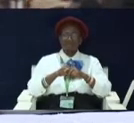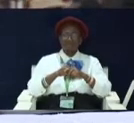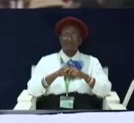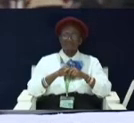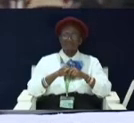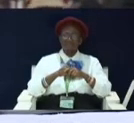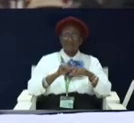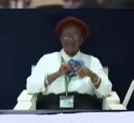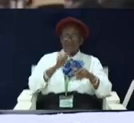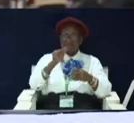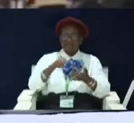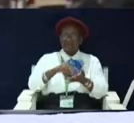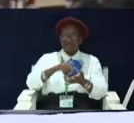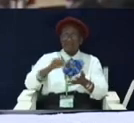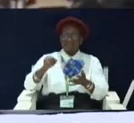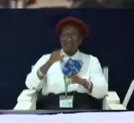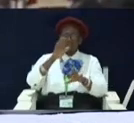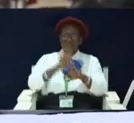I'm standing on the